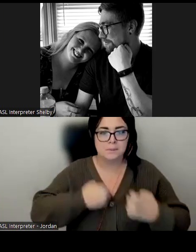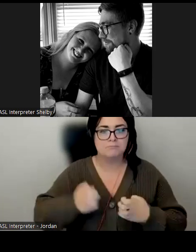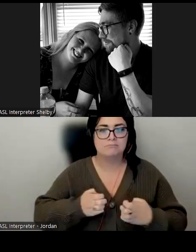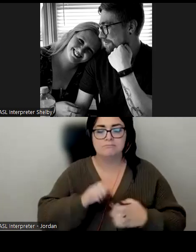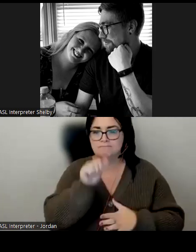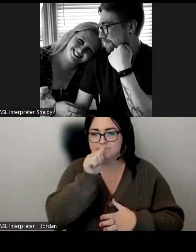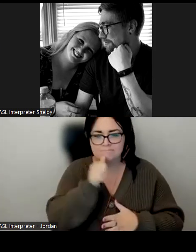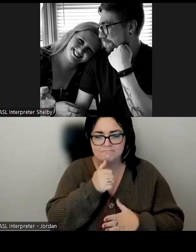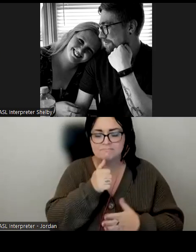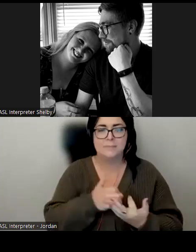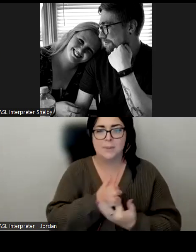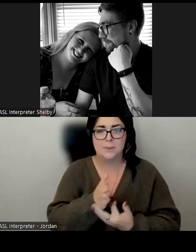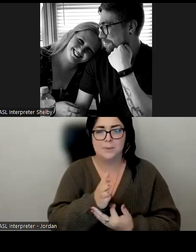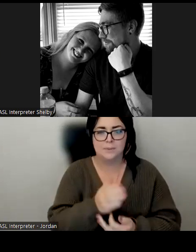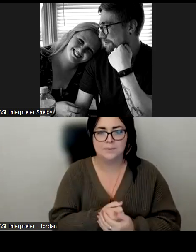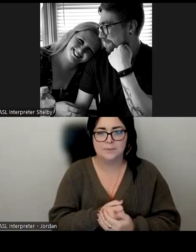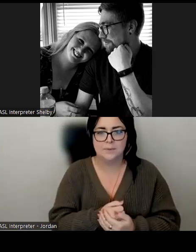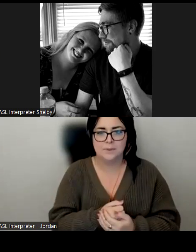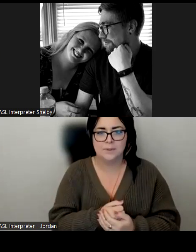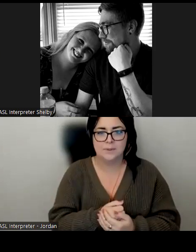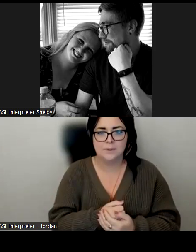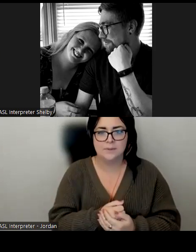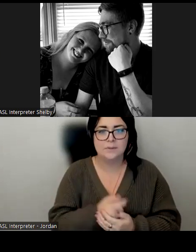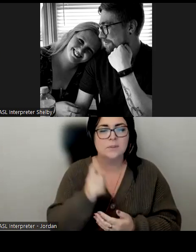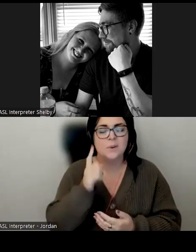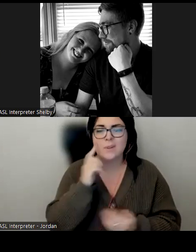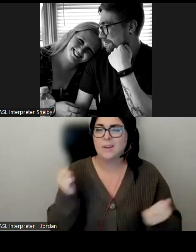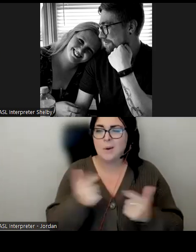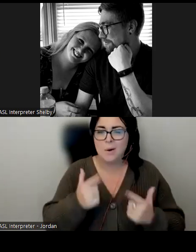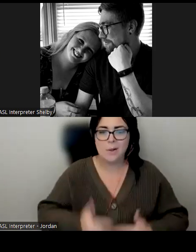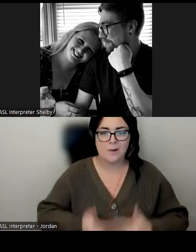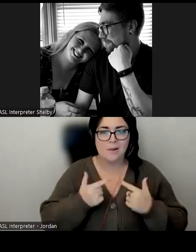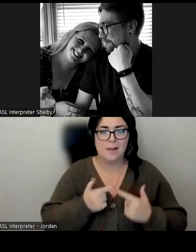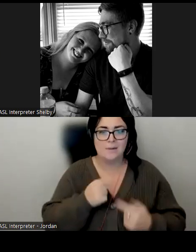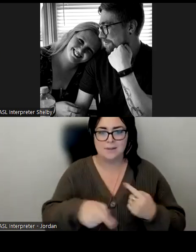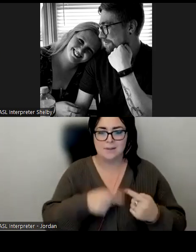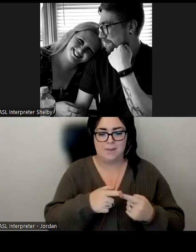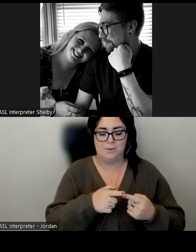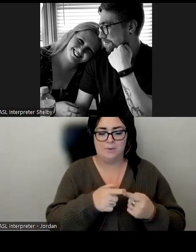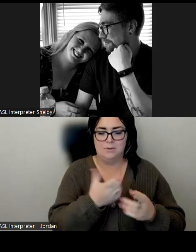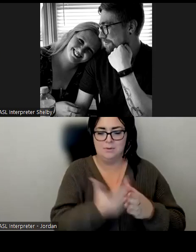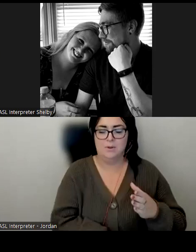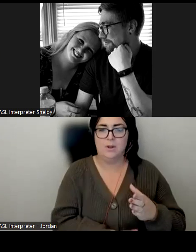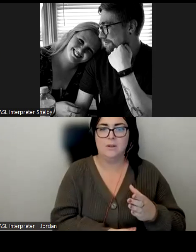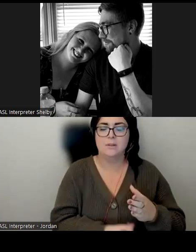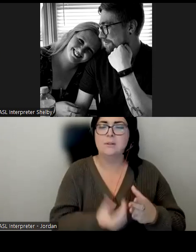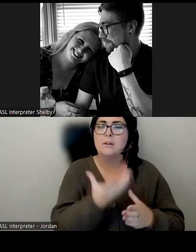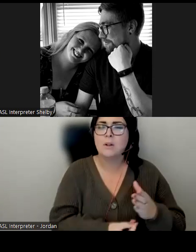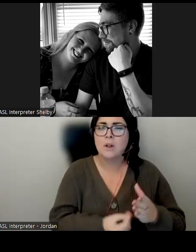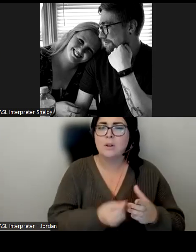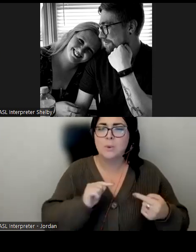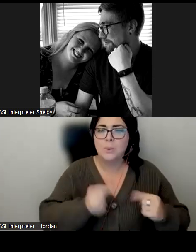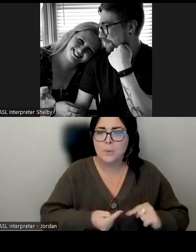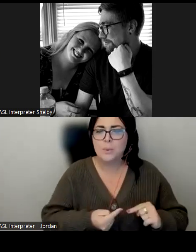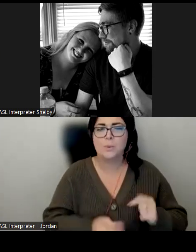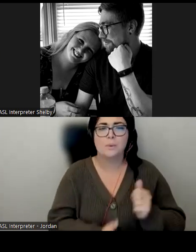loss. I think all our lives are about loss. Yet the losses that really hurt, though, are the losses that seem to take from